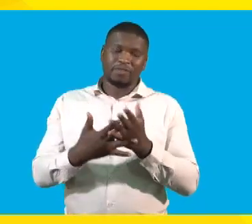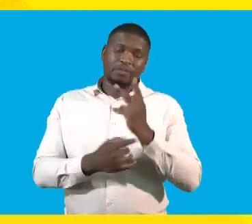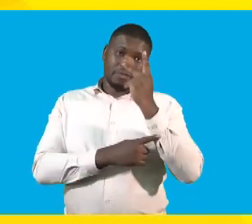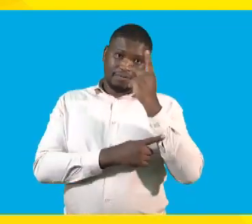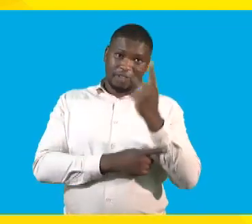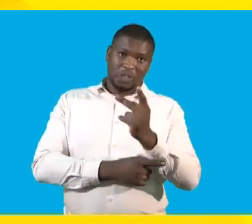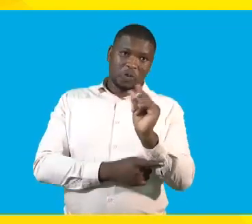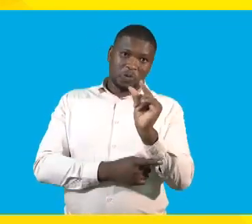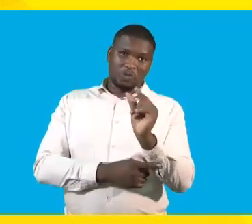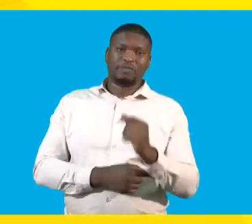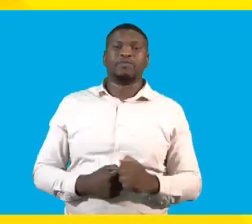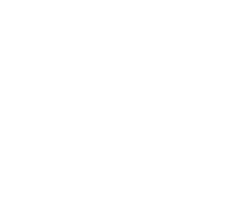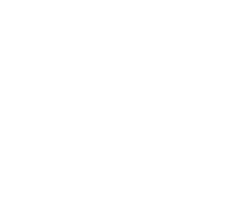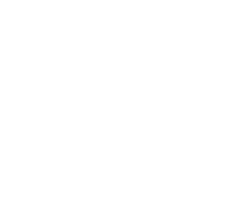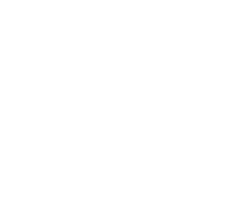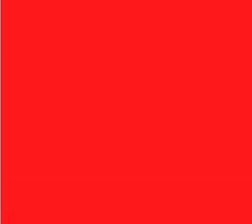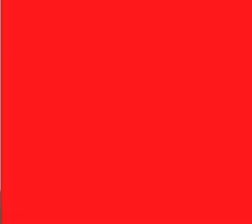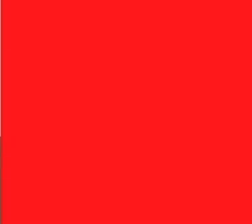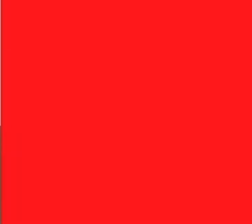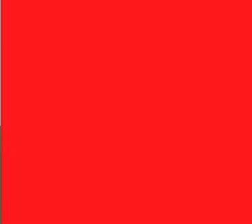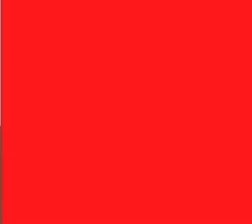you in just a little bit.